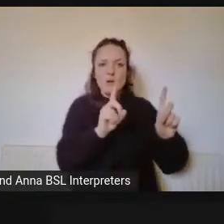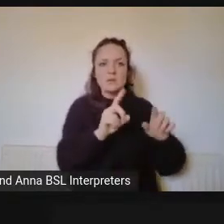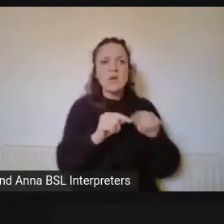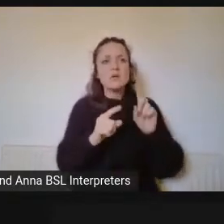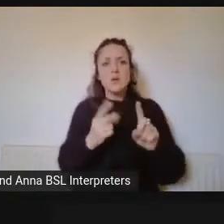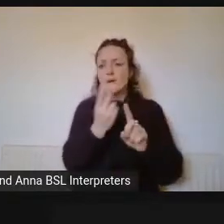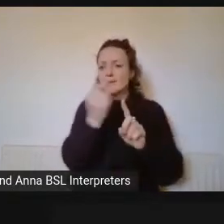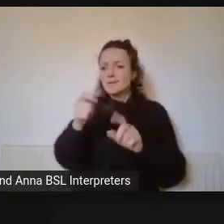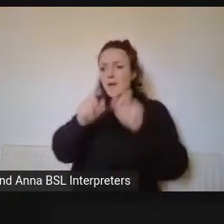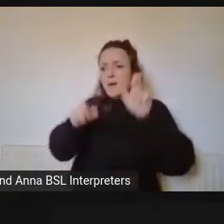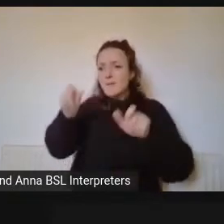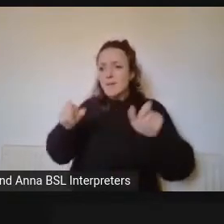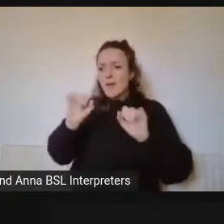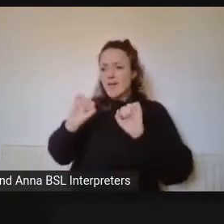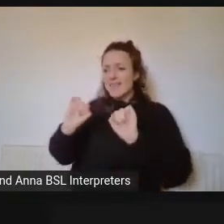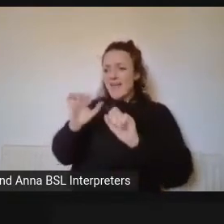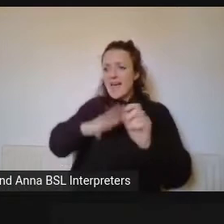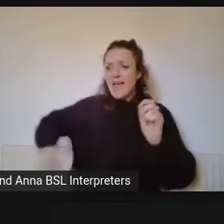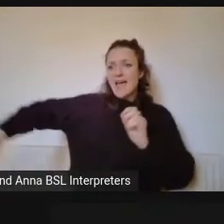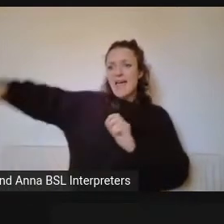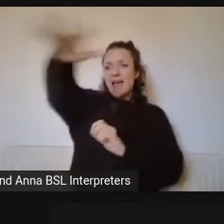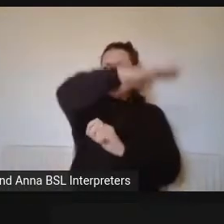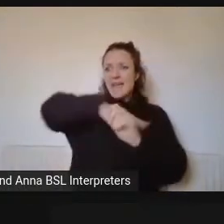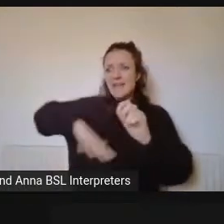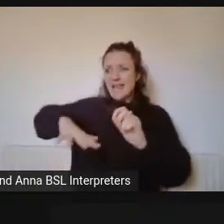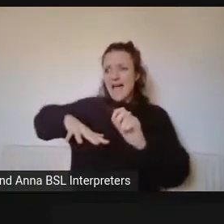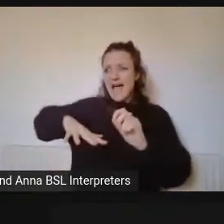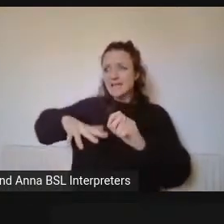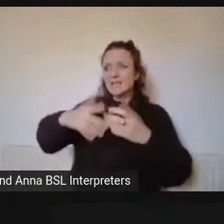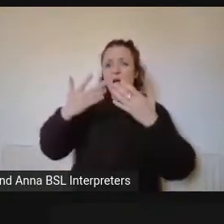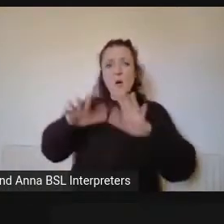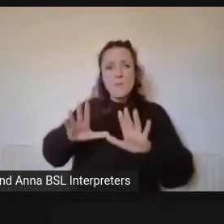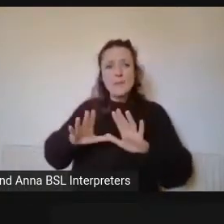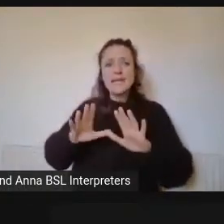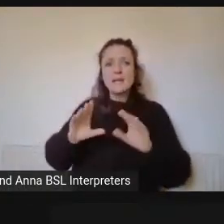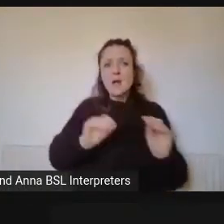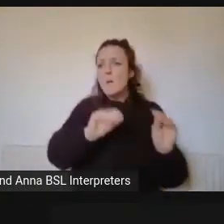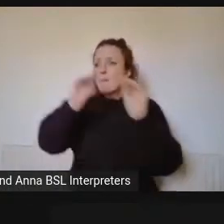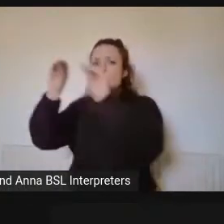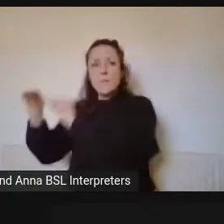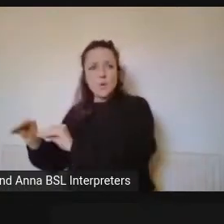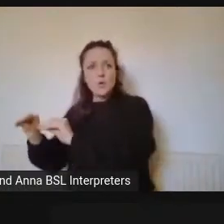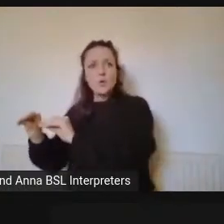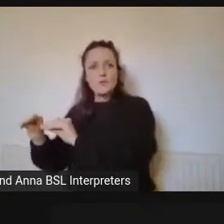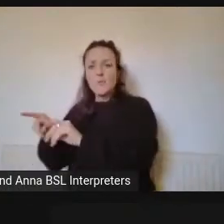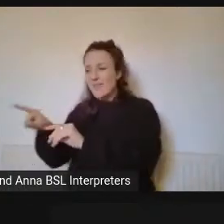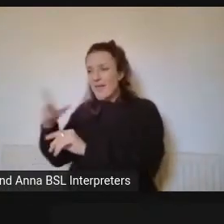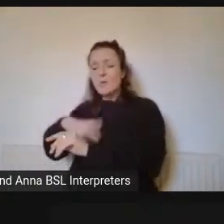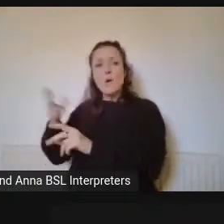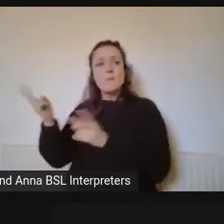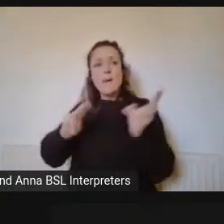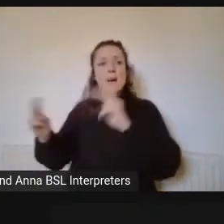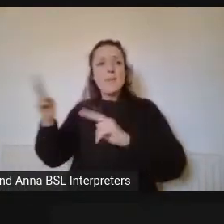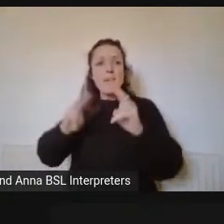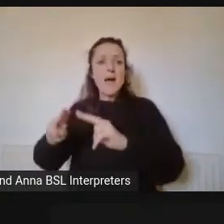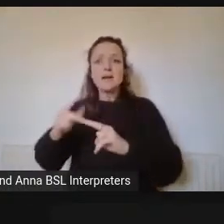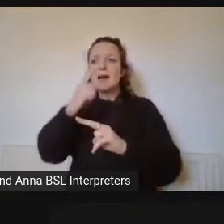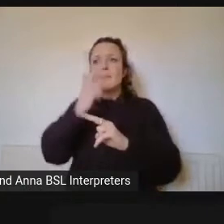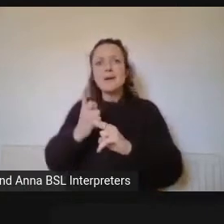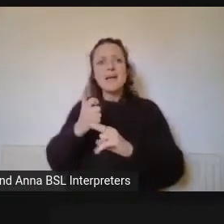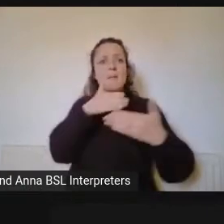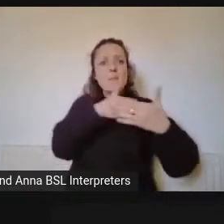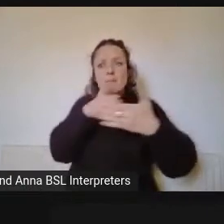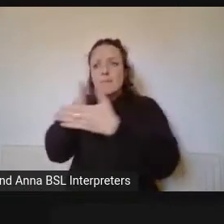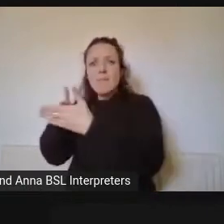land who are trying to go back, is that there's often a lot of barriers of access to information